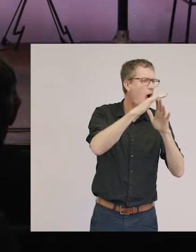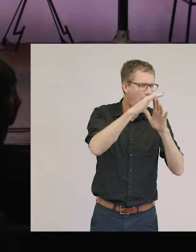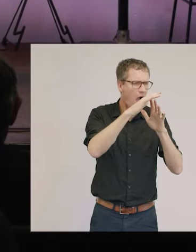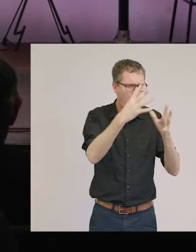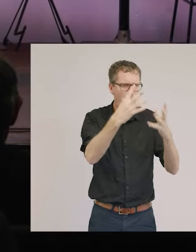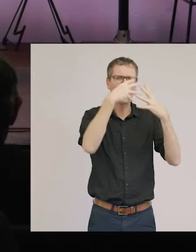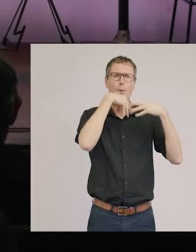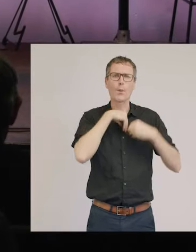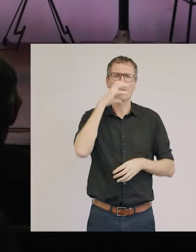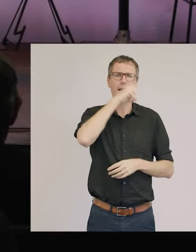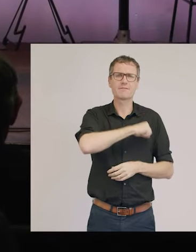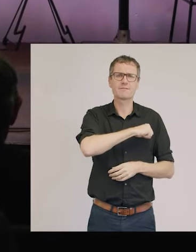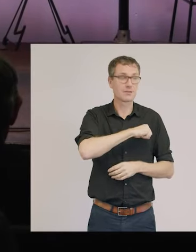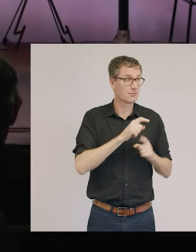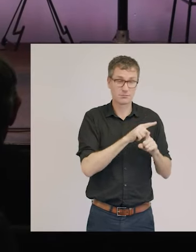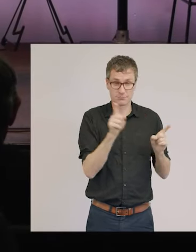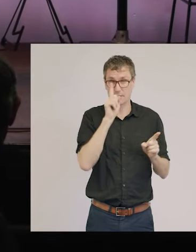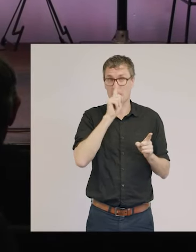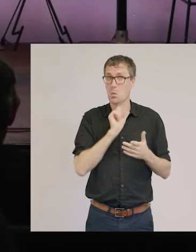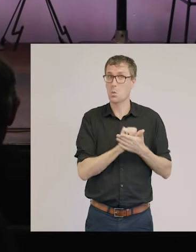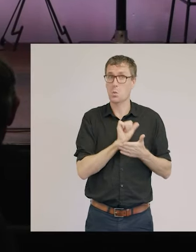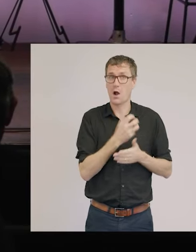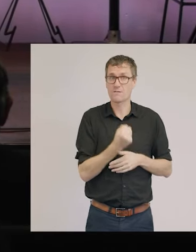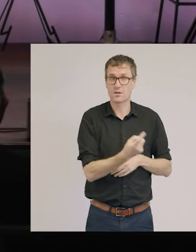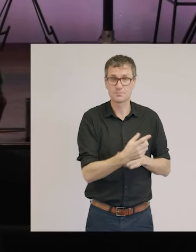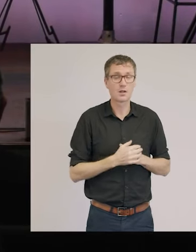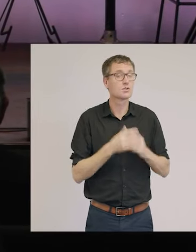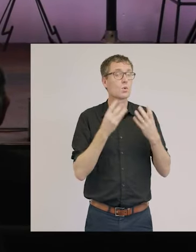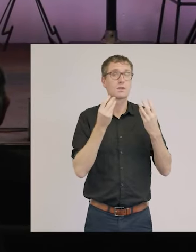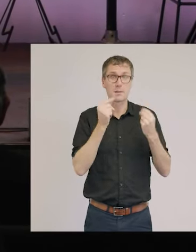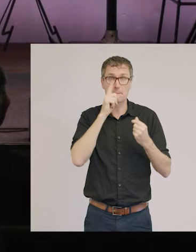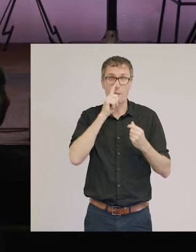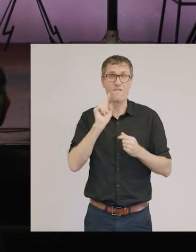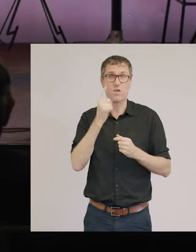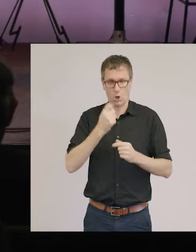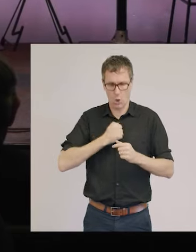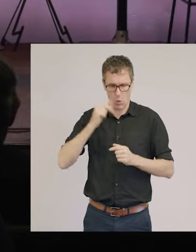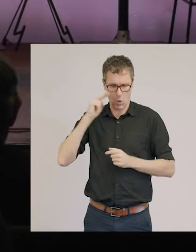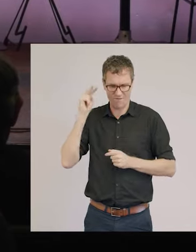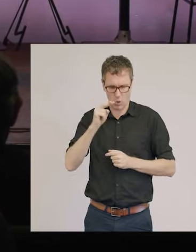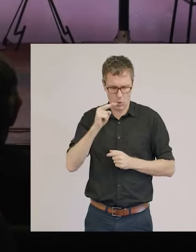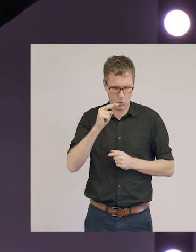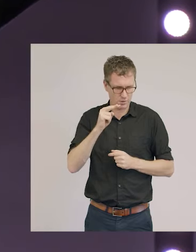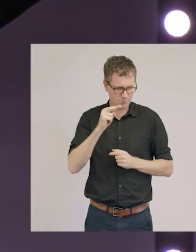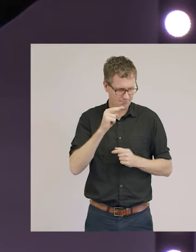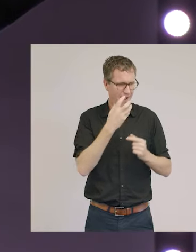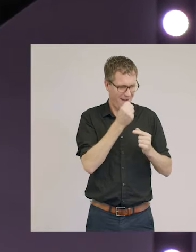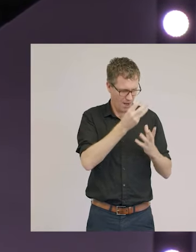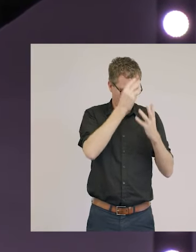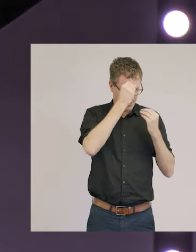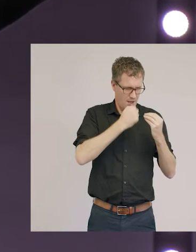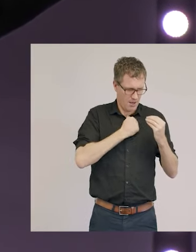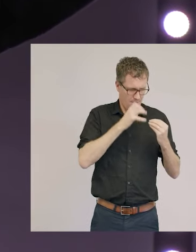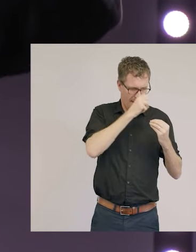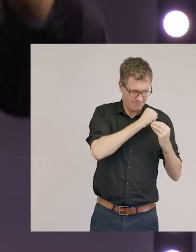society doing? You know, what will keep me in the right groups? That is the most important thing to people. And so what people do is they have their own